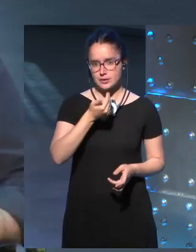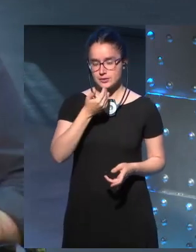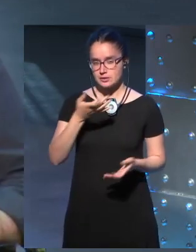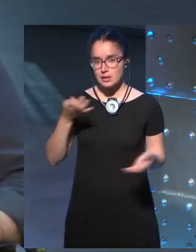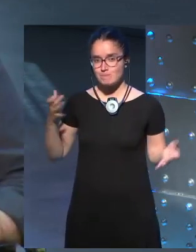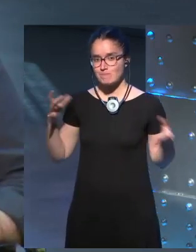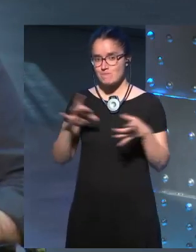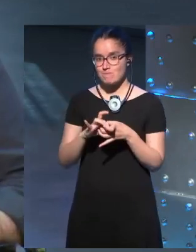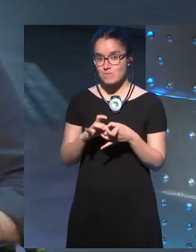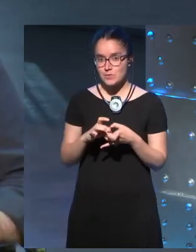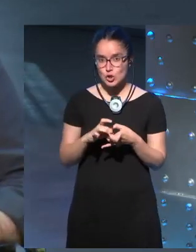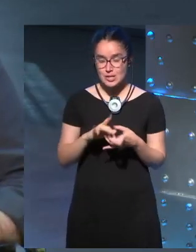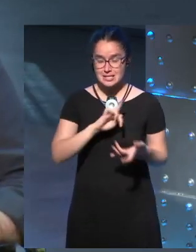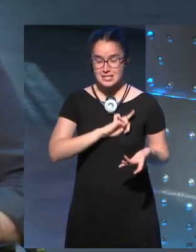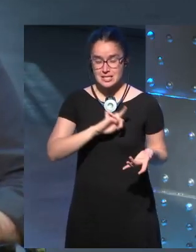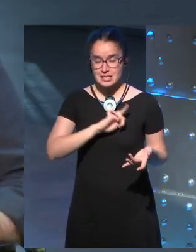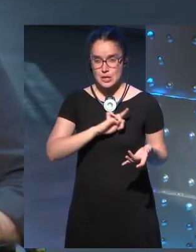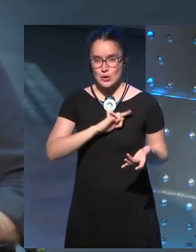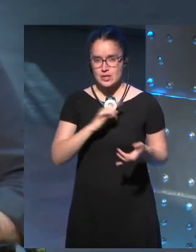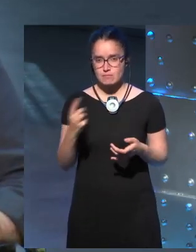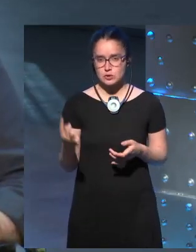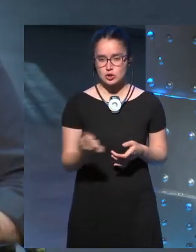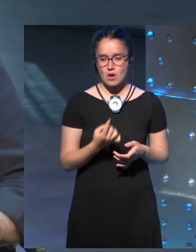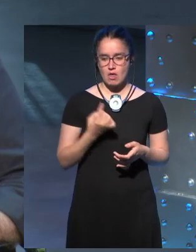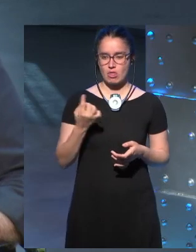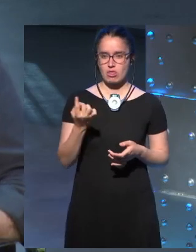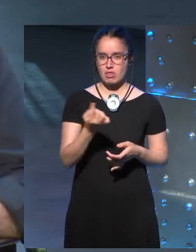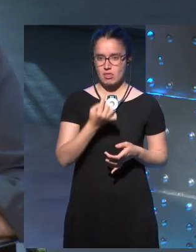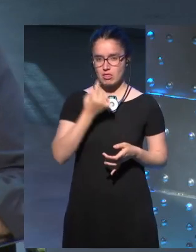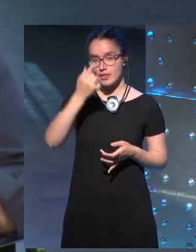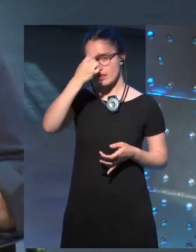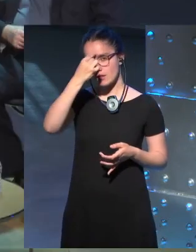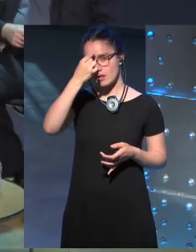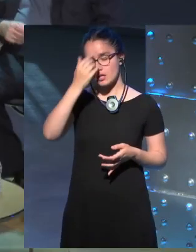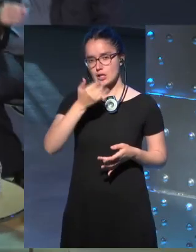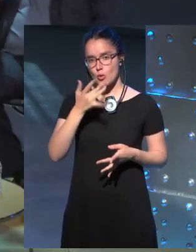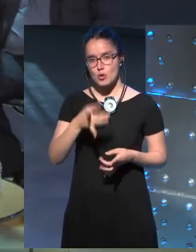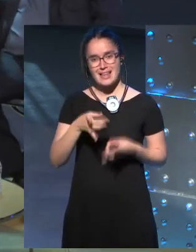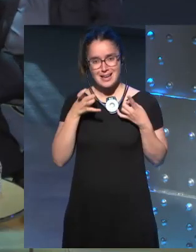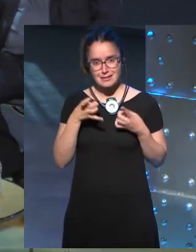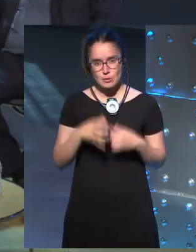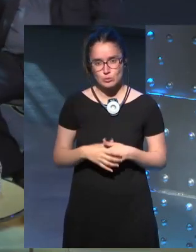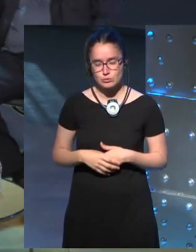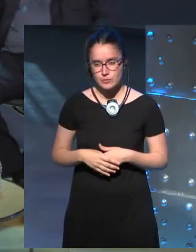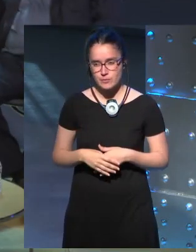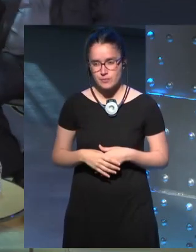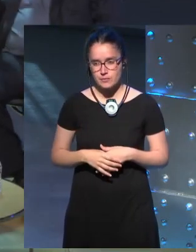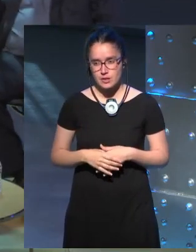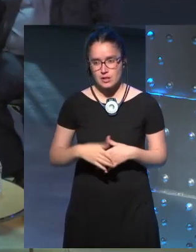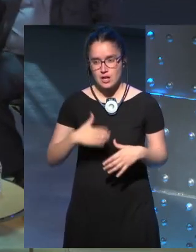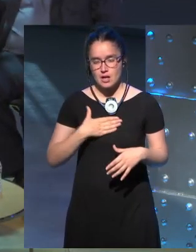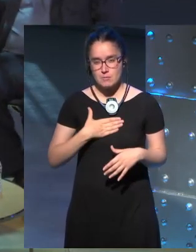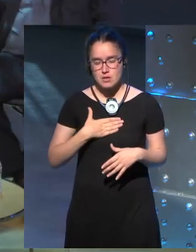solitude of Zidane, which I find very compelling. Simon, hablando de Zidane. Well, speaking